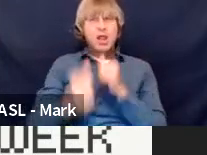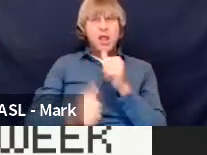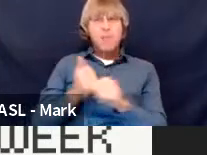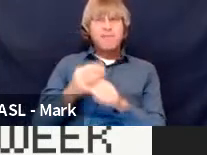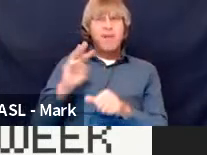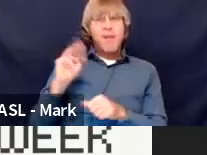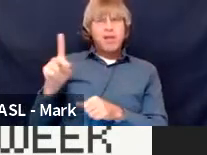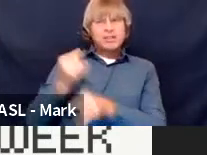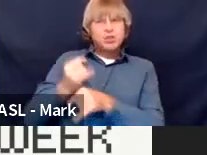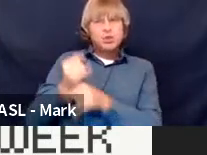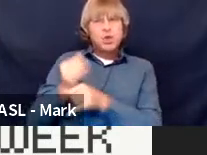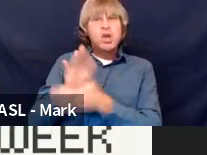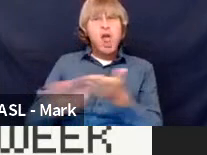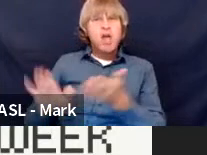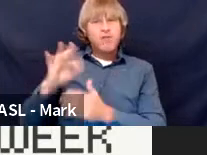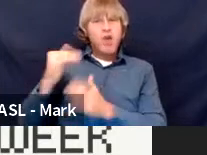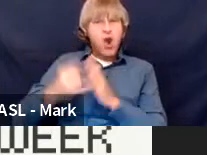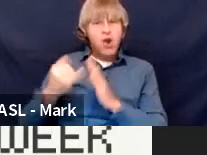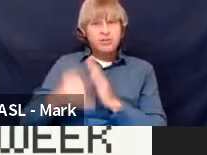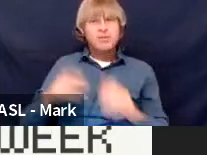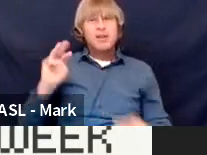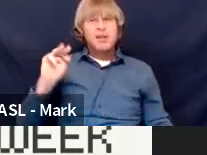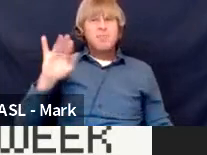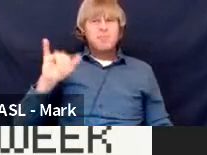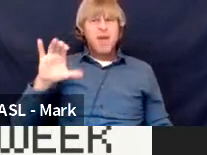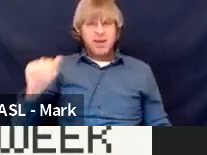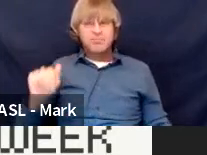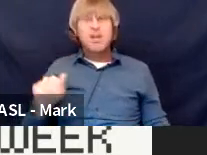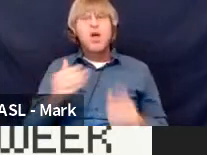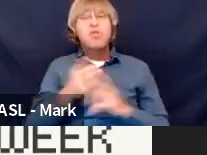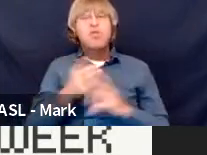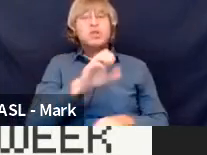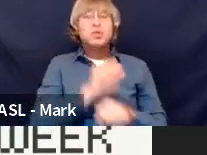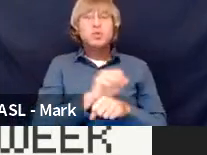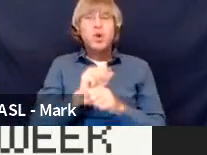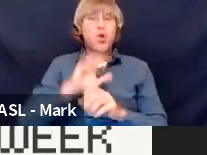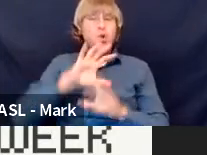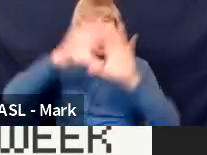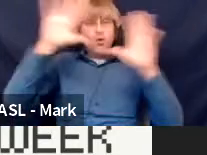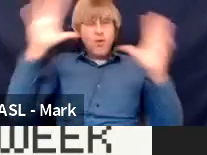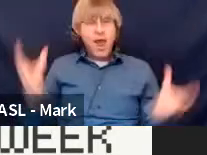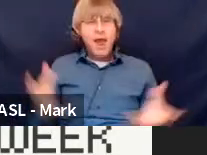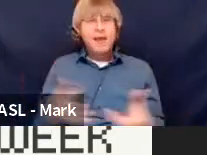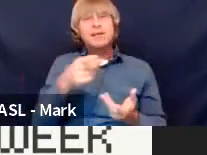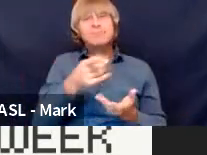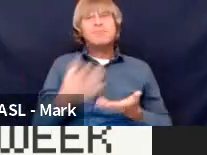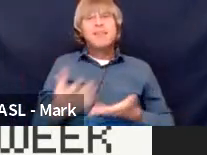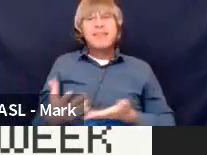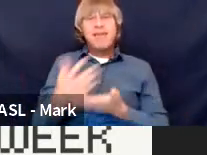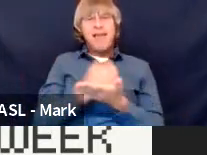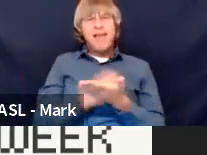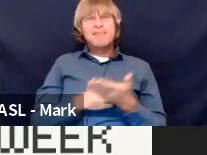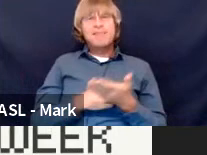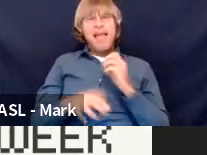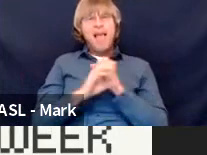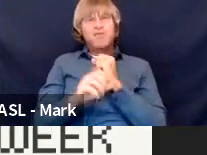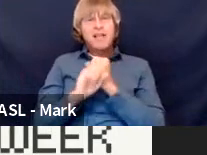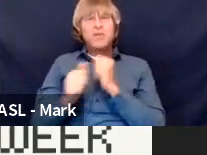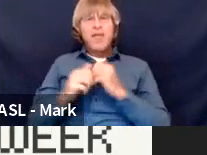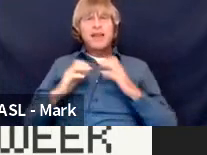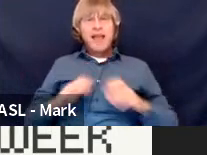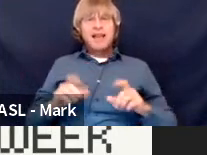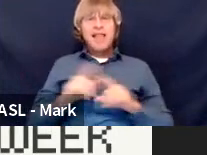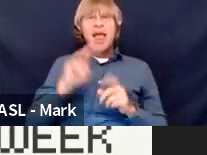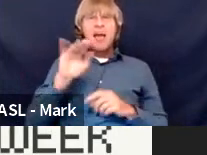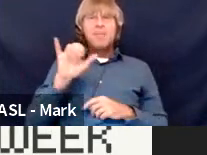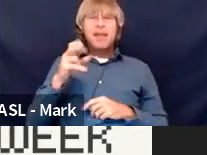Maryland Institute College of Art, MICA. Through his work at Harvest Worldwide, Jermaine gained footing in advertising with clients like